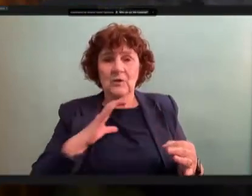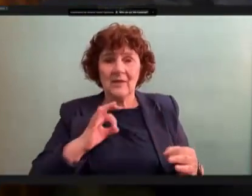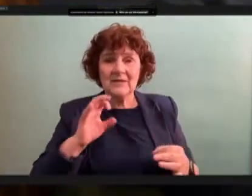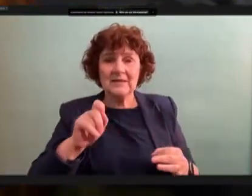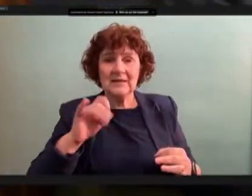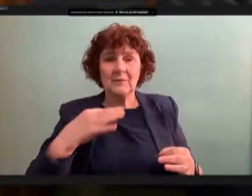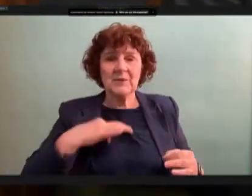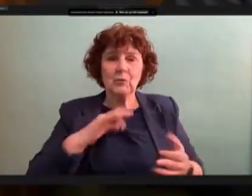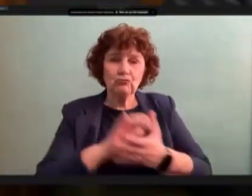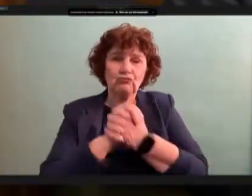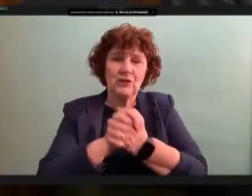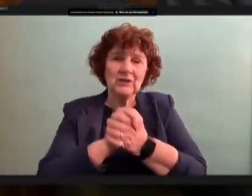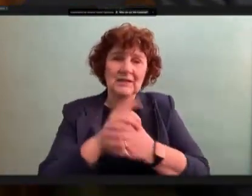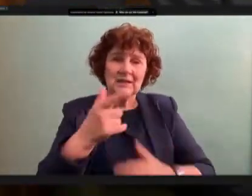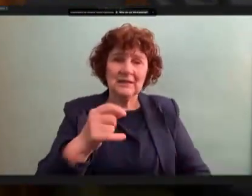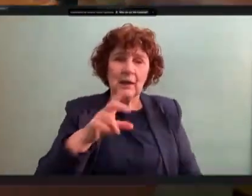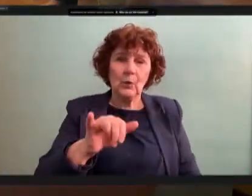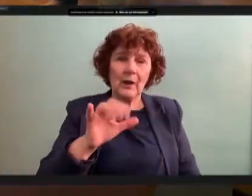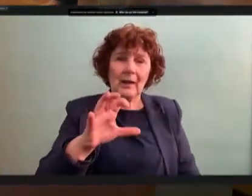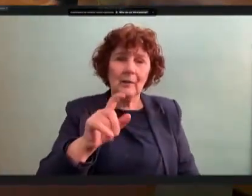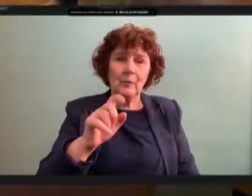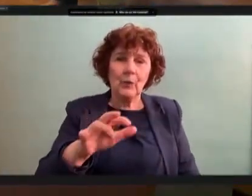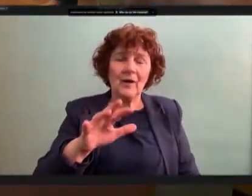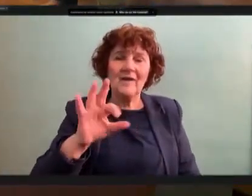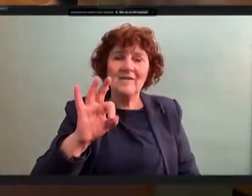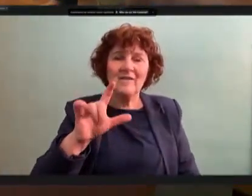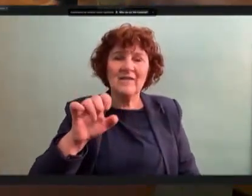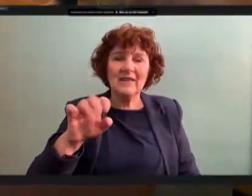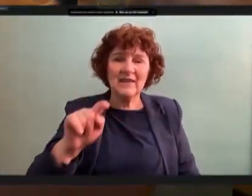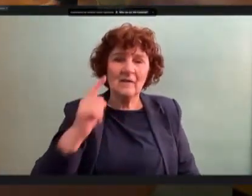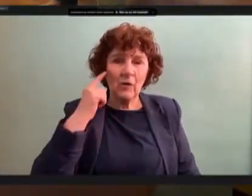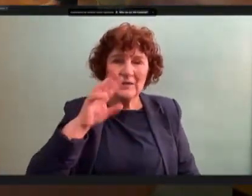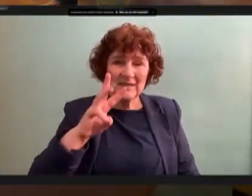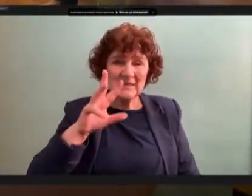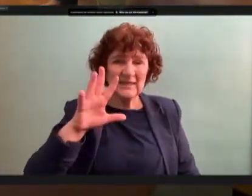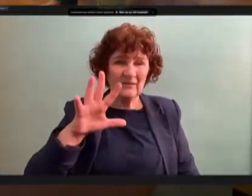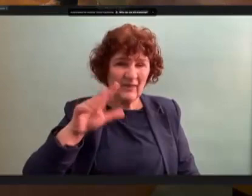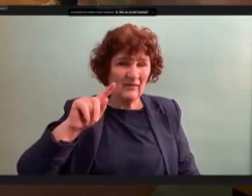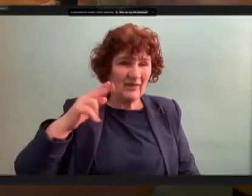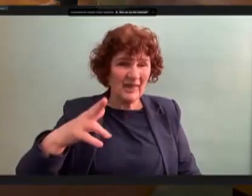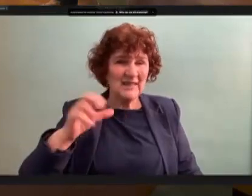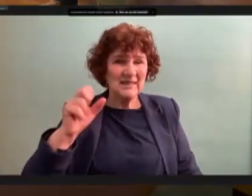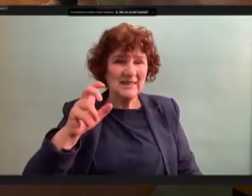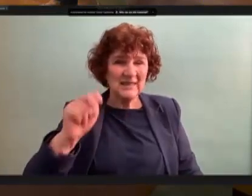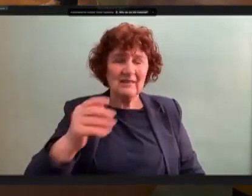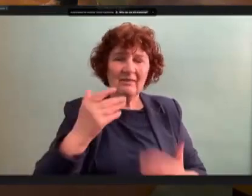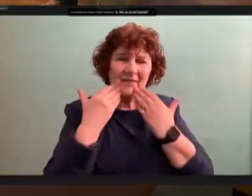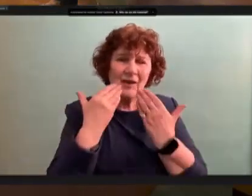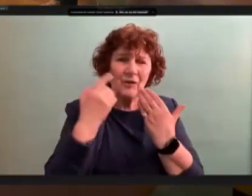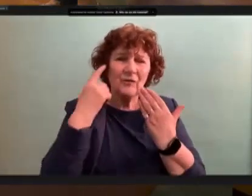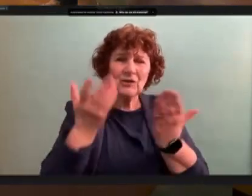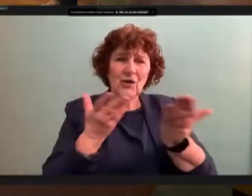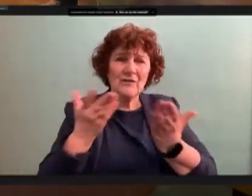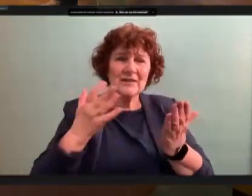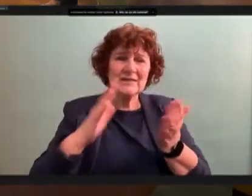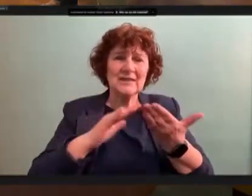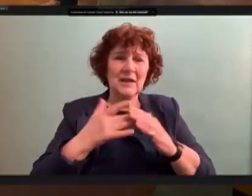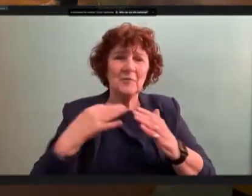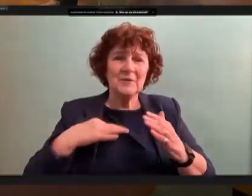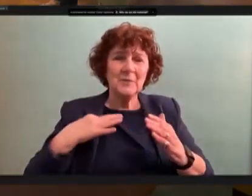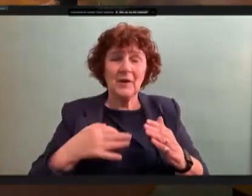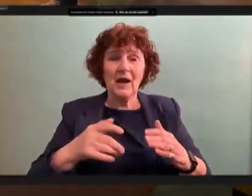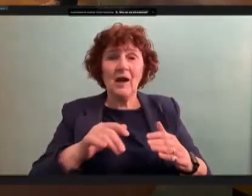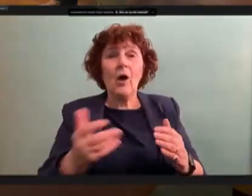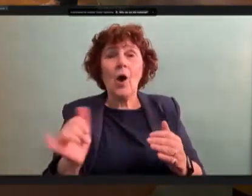Gateway Clipper Fleet on its 65th season and thank them for their service to the City of Pittsburgh. Be it further resolved that